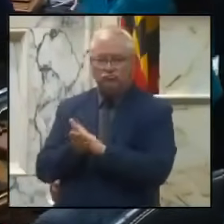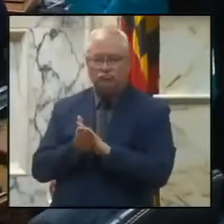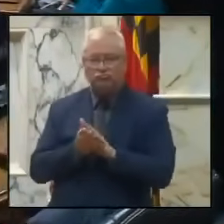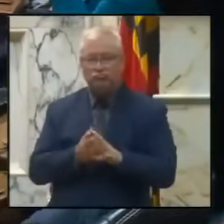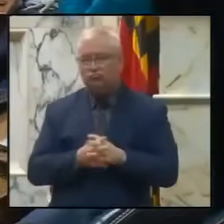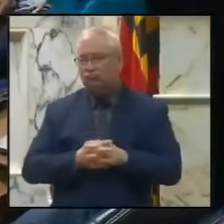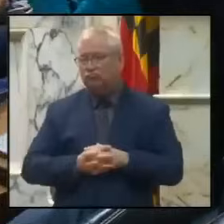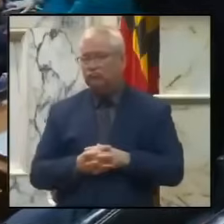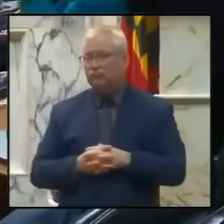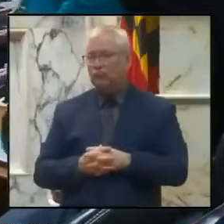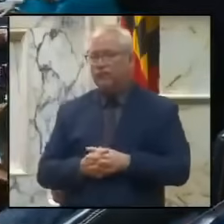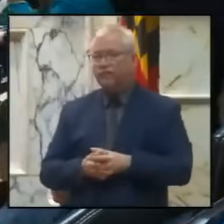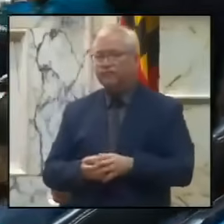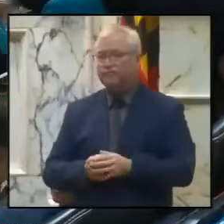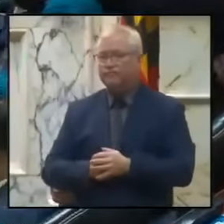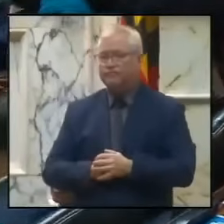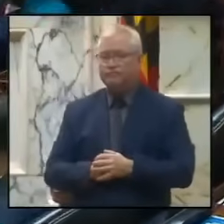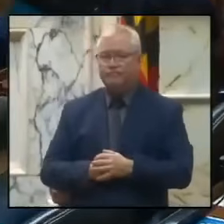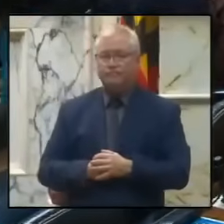Our